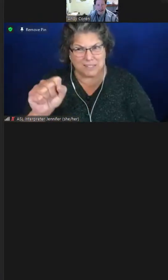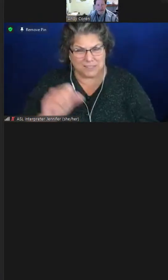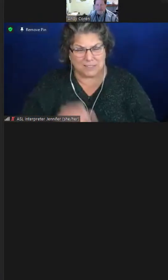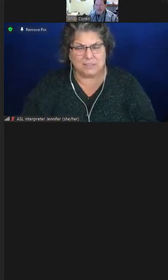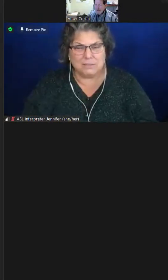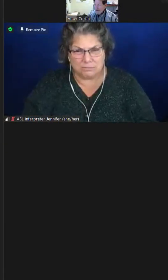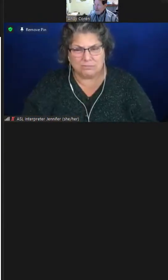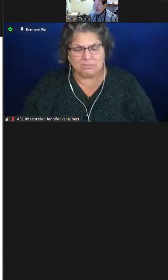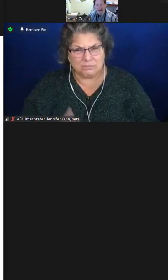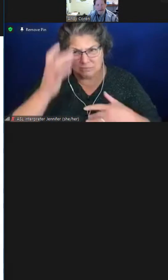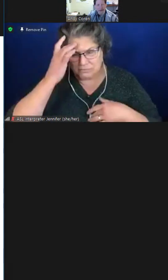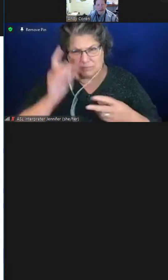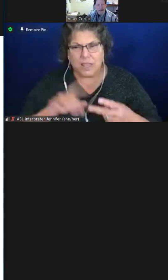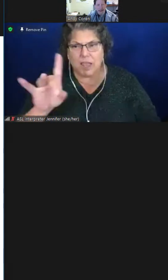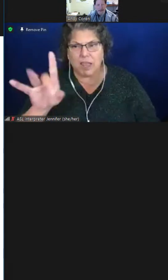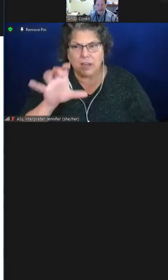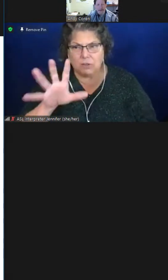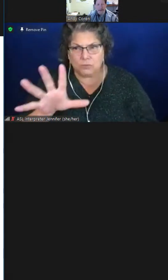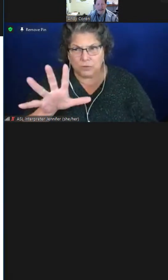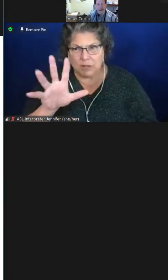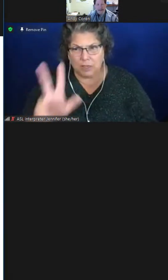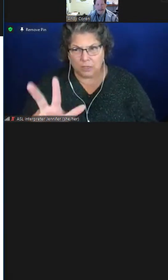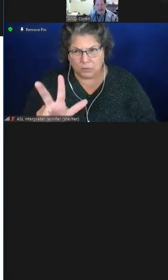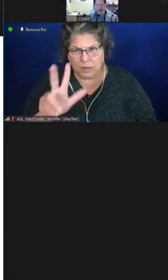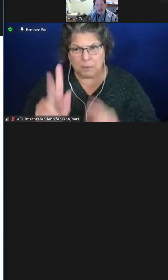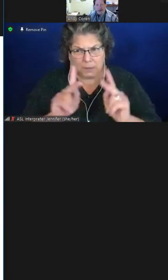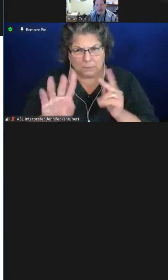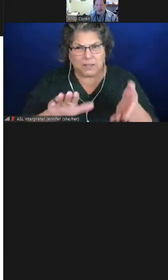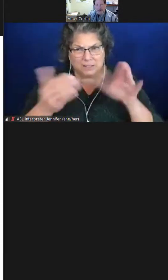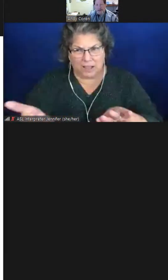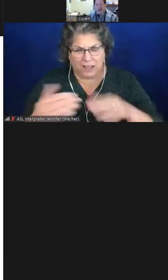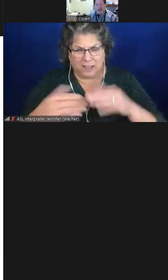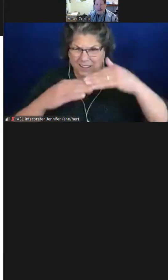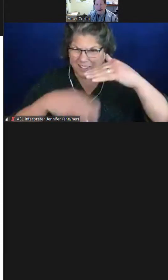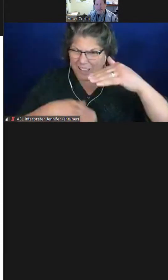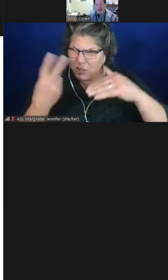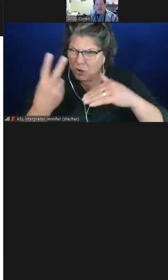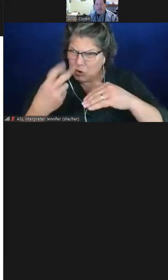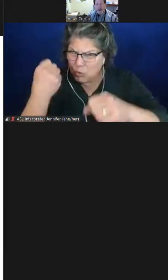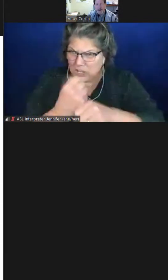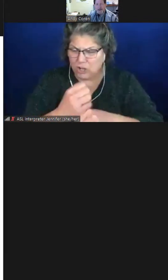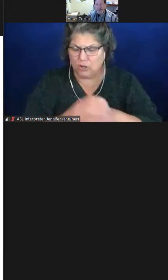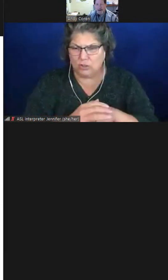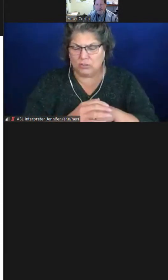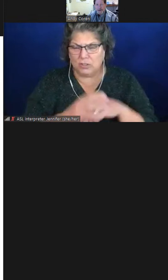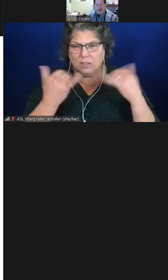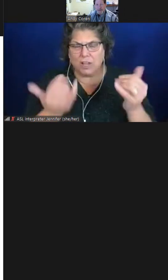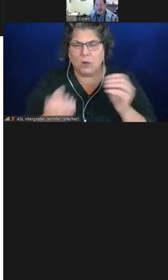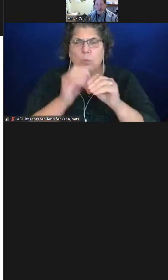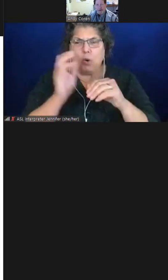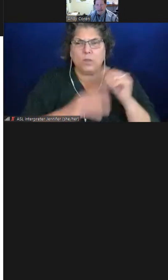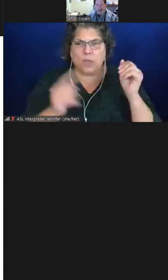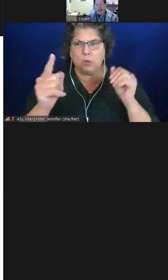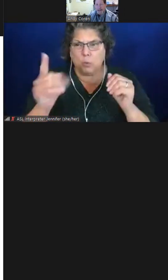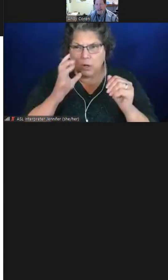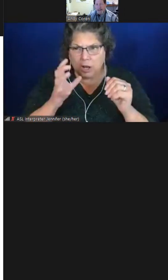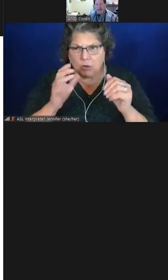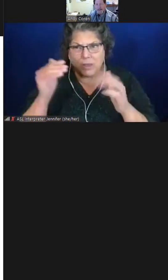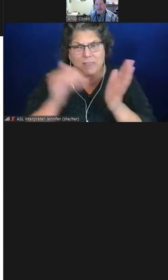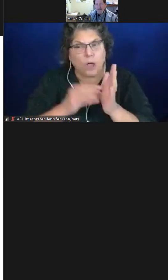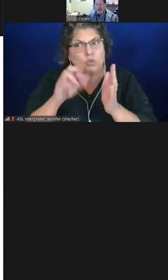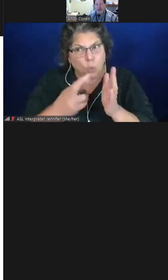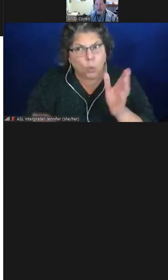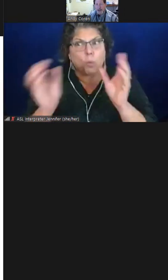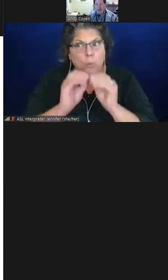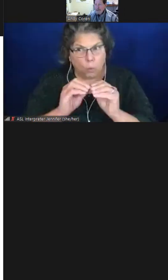And 853,000 deaths in less than 2 years. It's now over 100,000 or more per day.